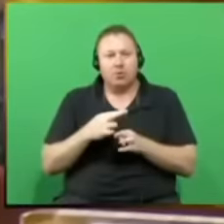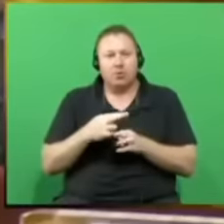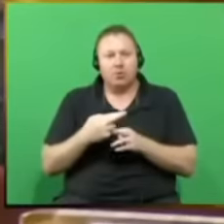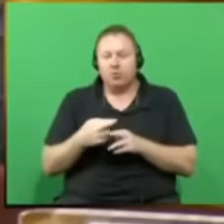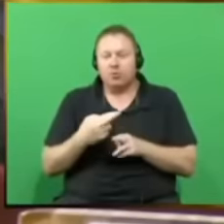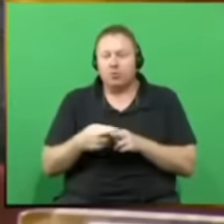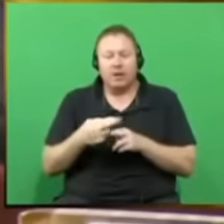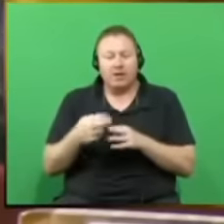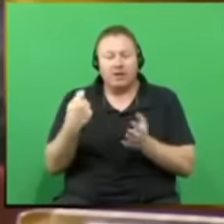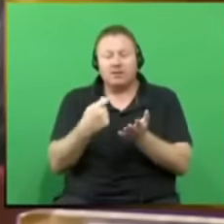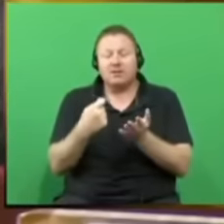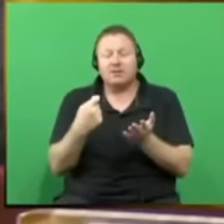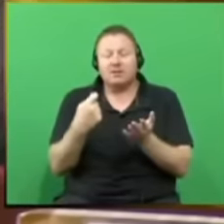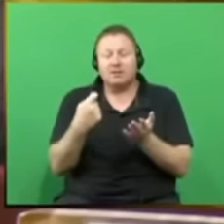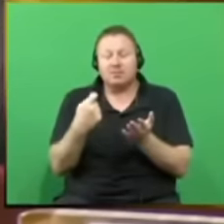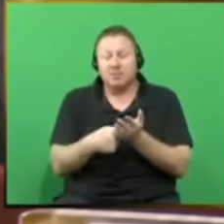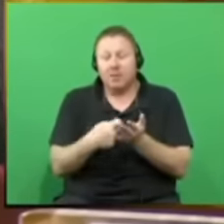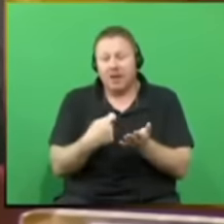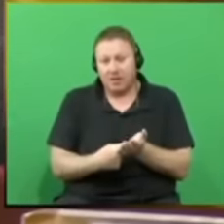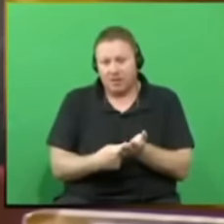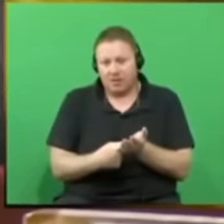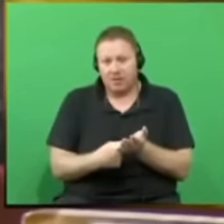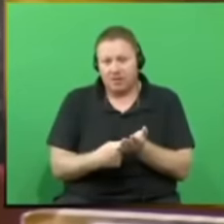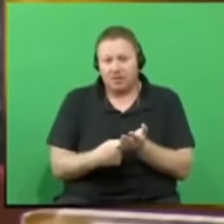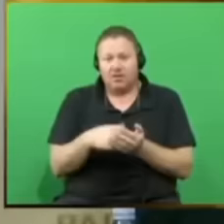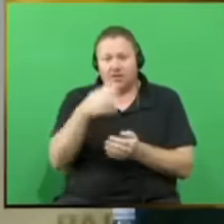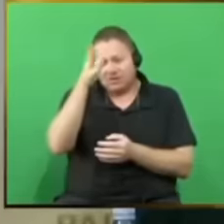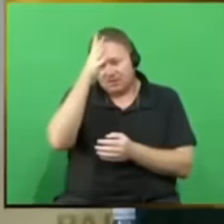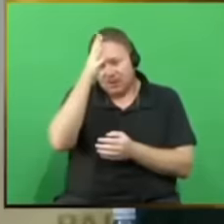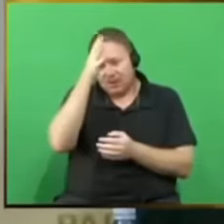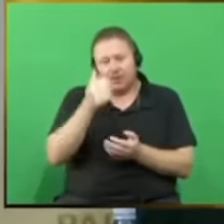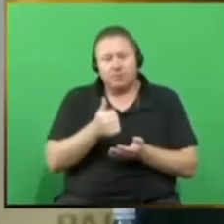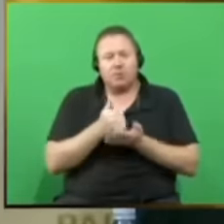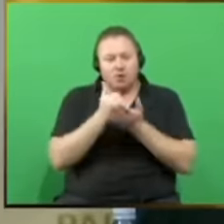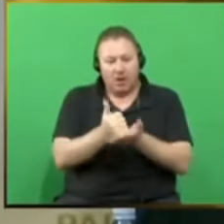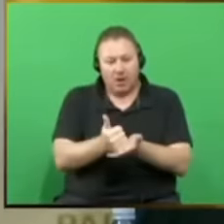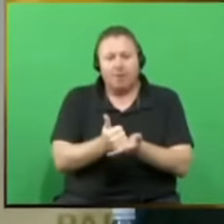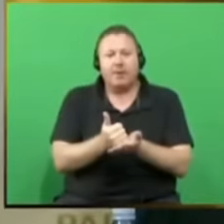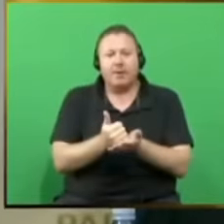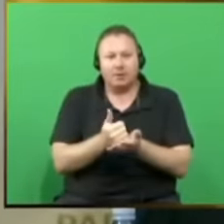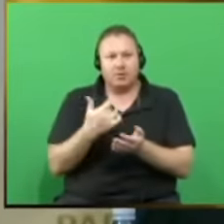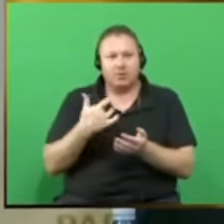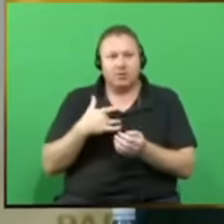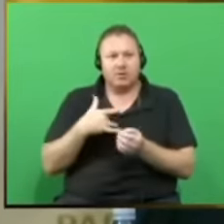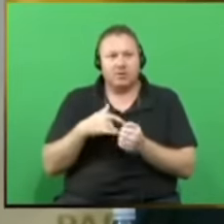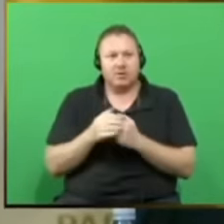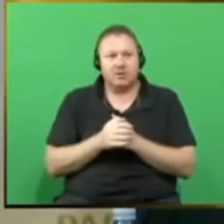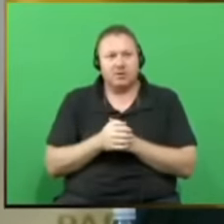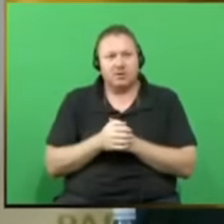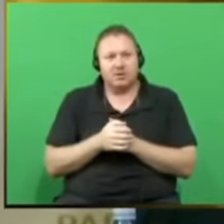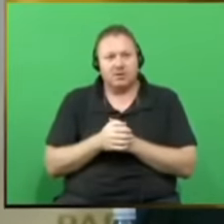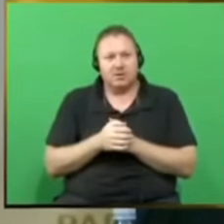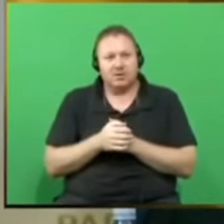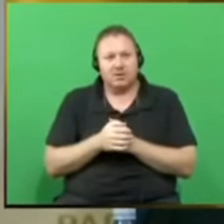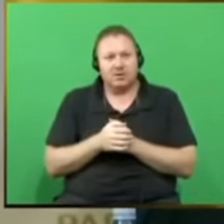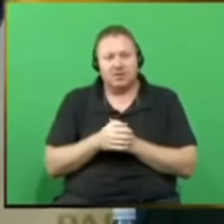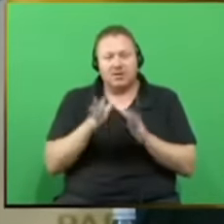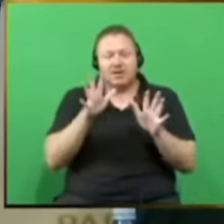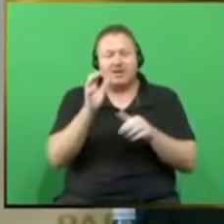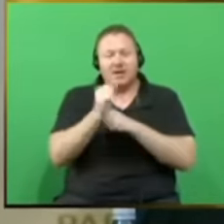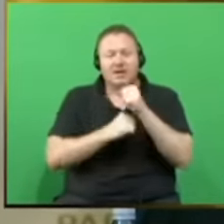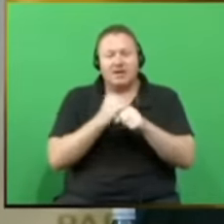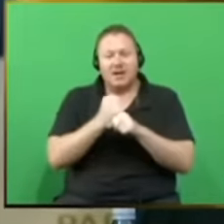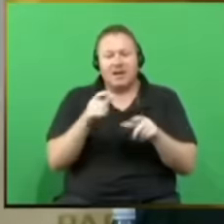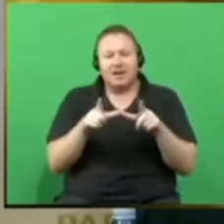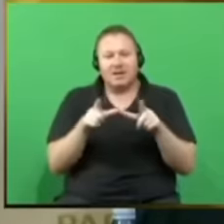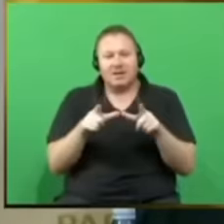in and enabled them with a piece of property at an acorn rental with a 10-year lease in